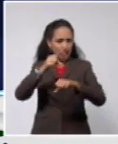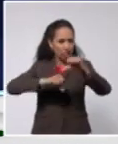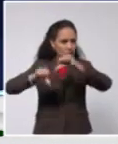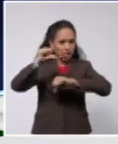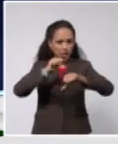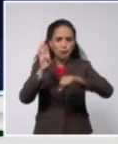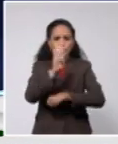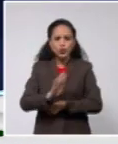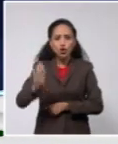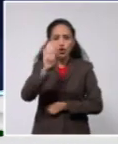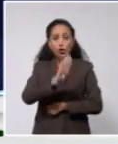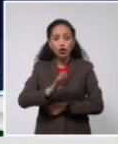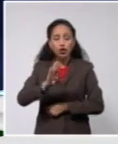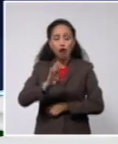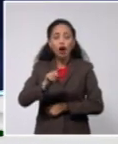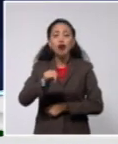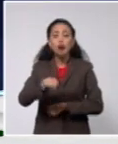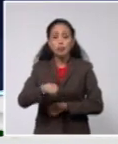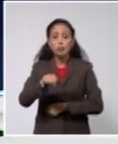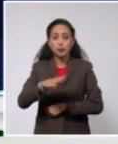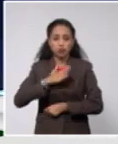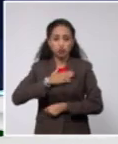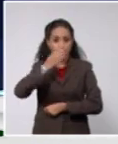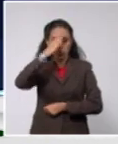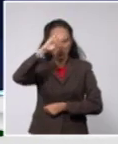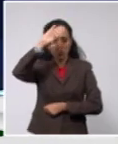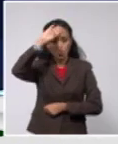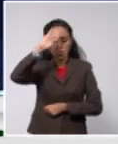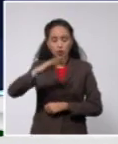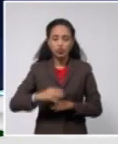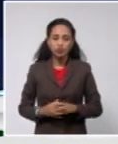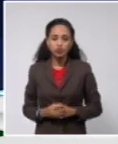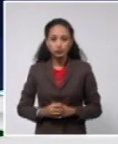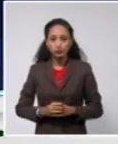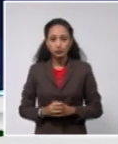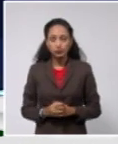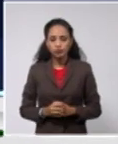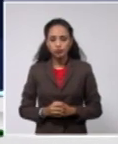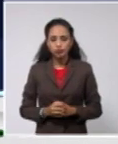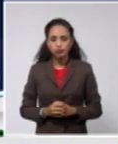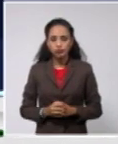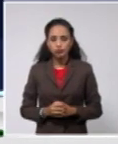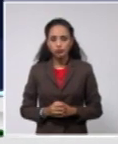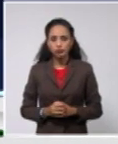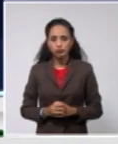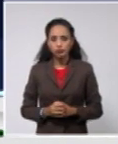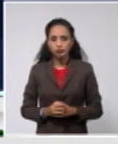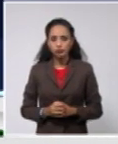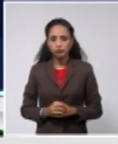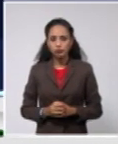7,744, in our various molecular biology laboratories.